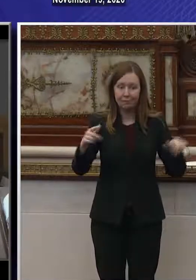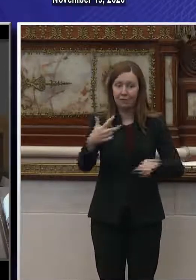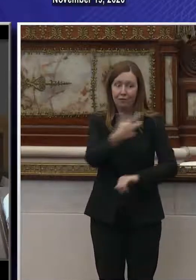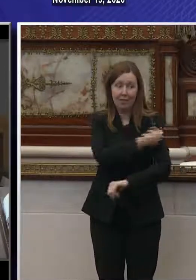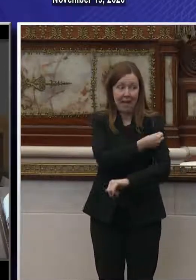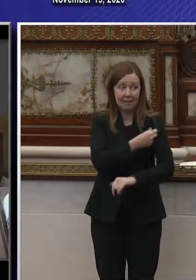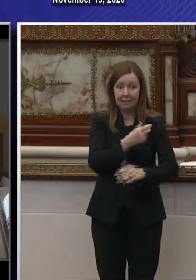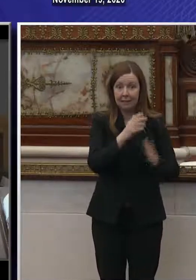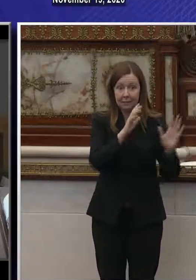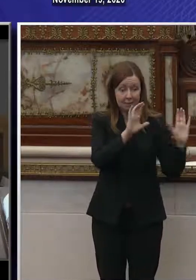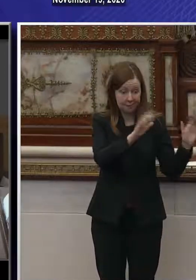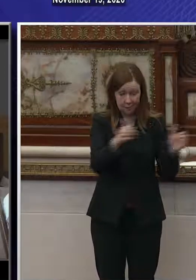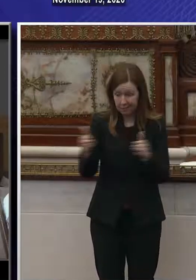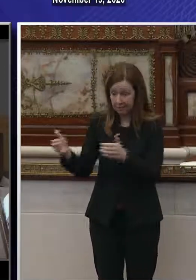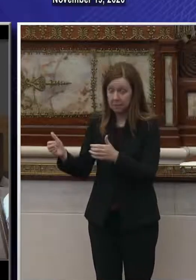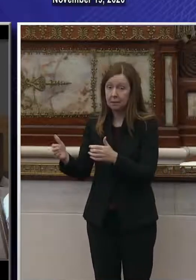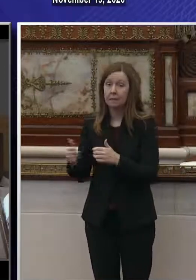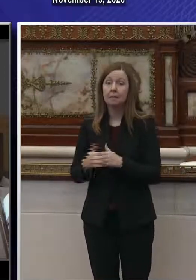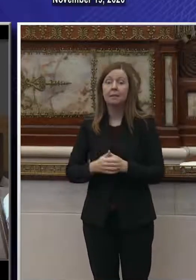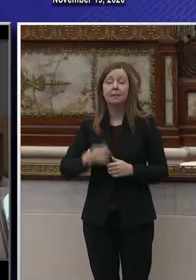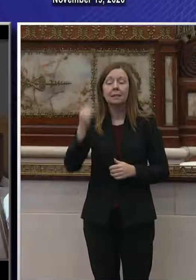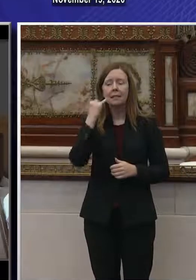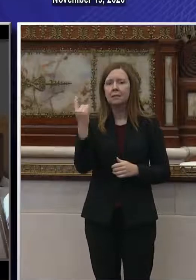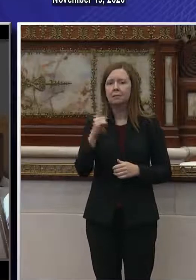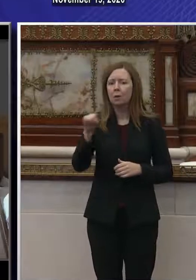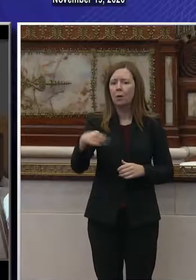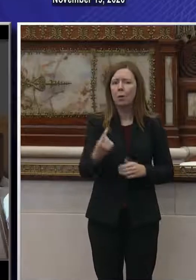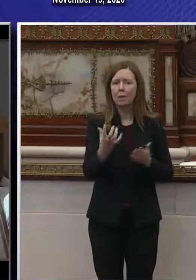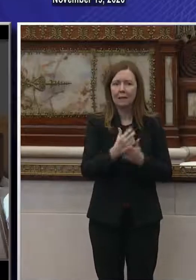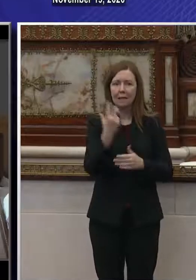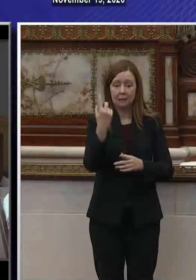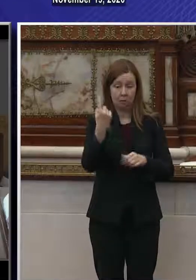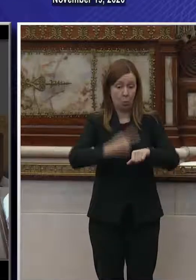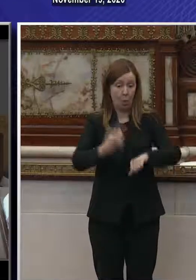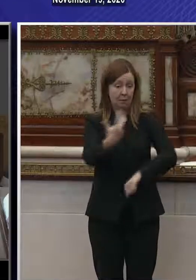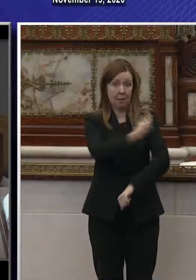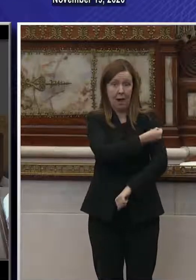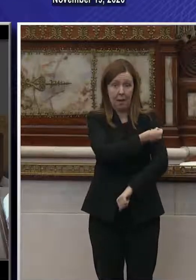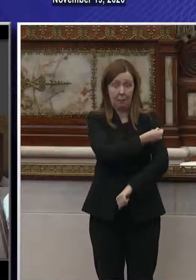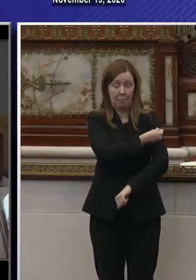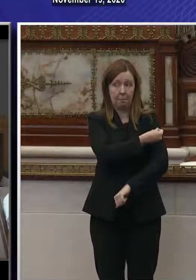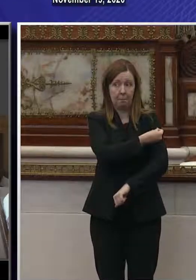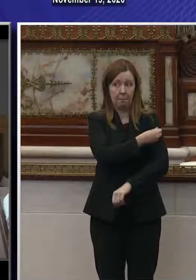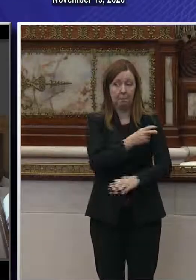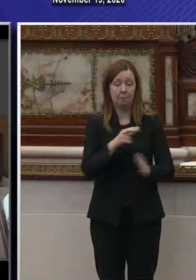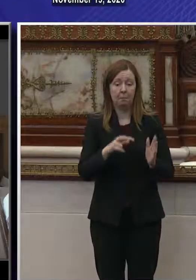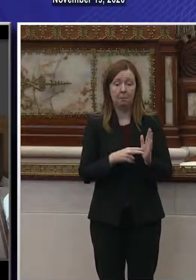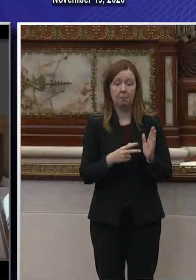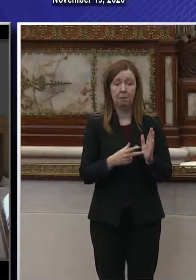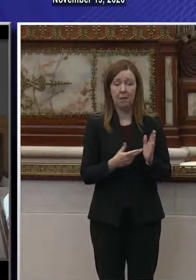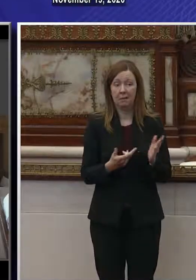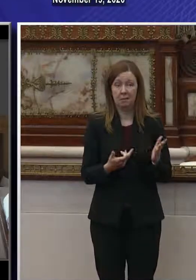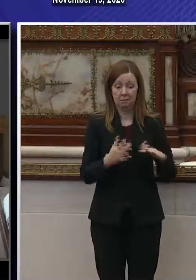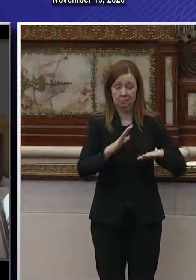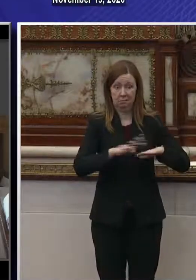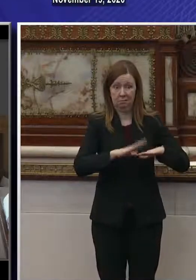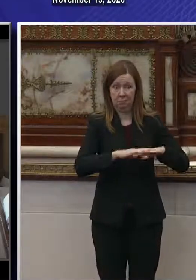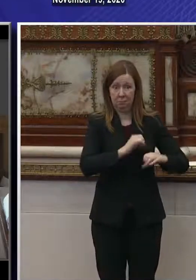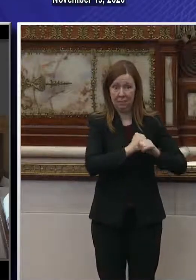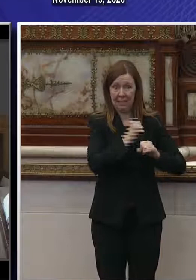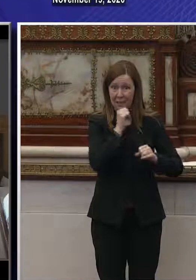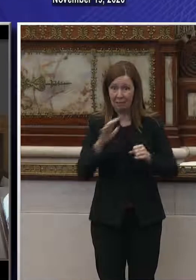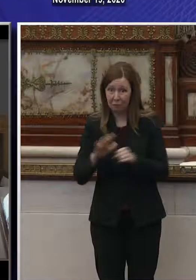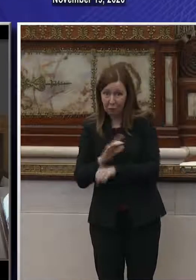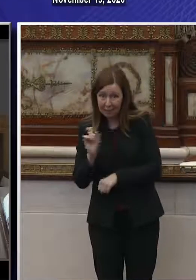is if somebody only gets 1 dose, is it that they are only minimally protected, not